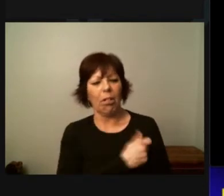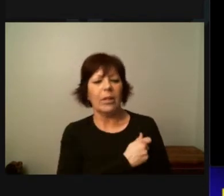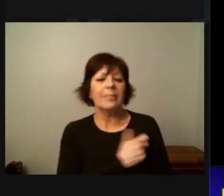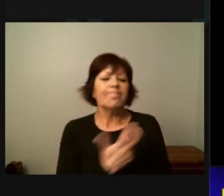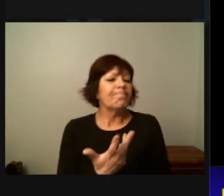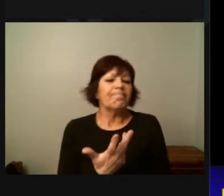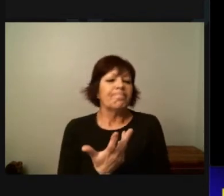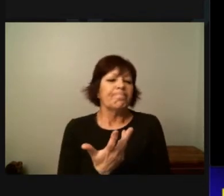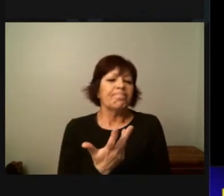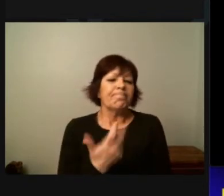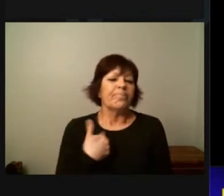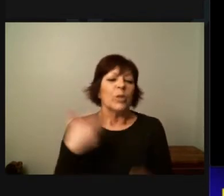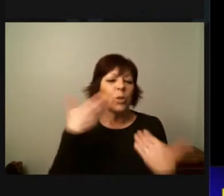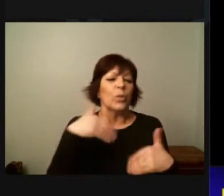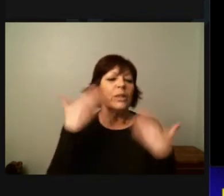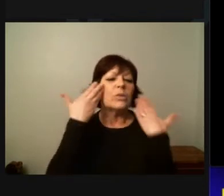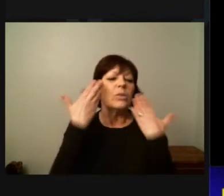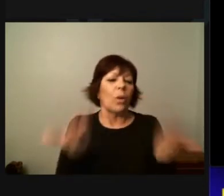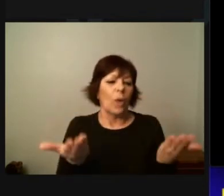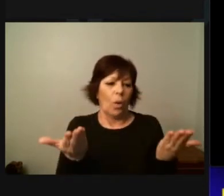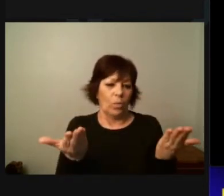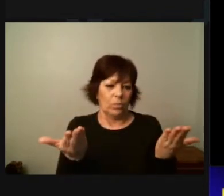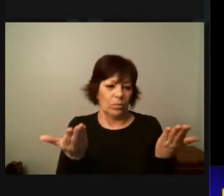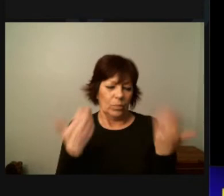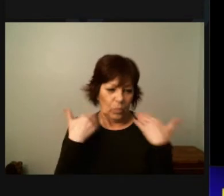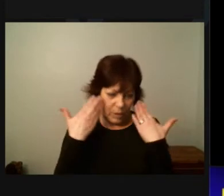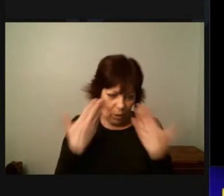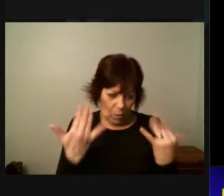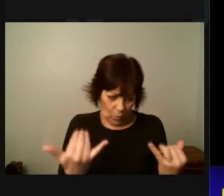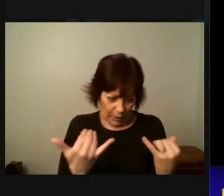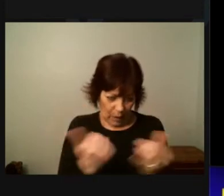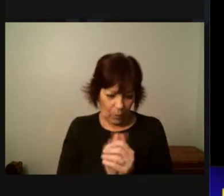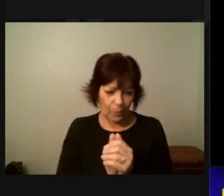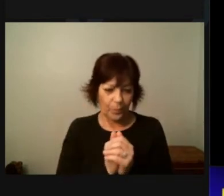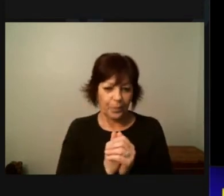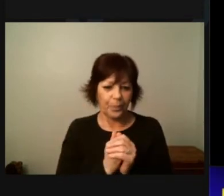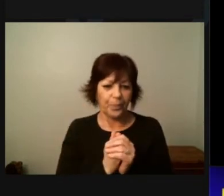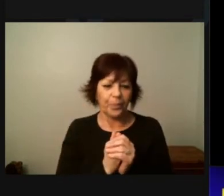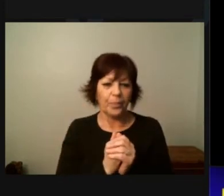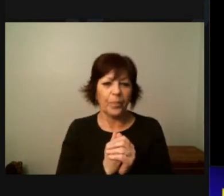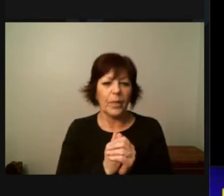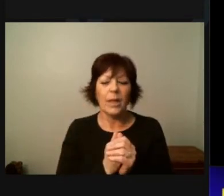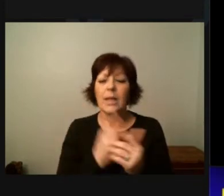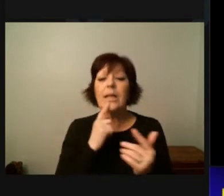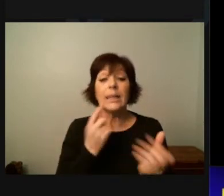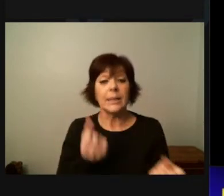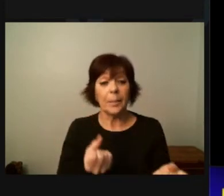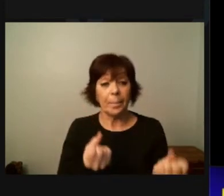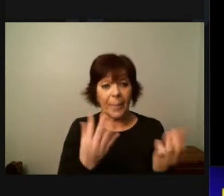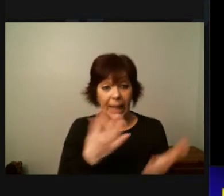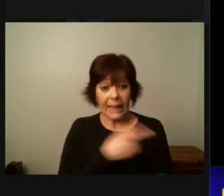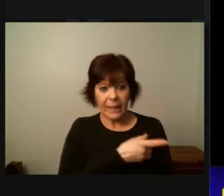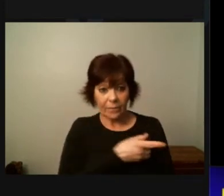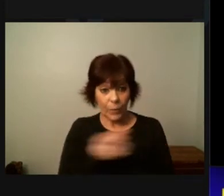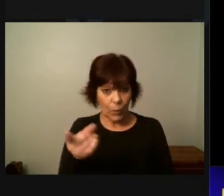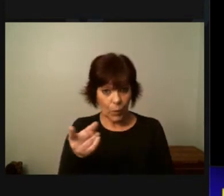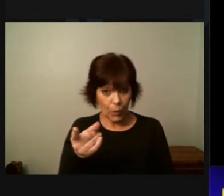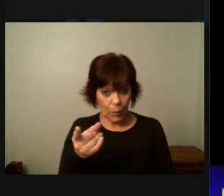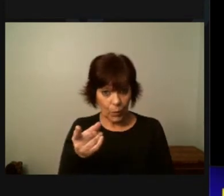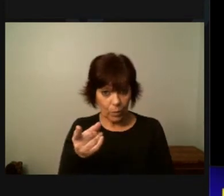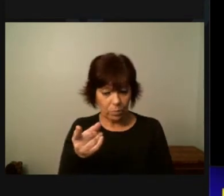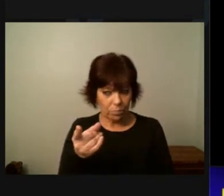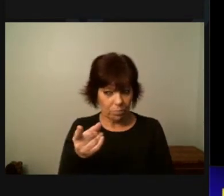do not know the exact number right now. So as many of you on this call who have